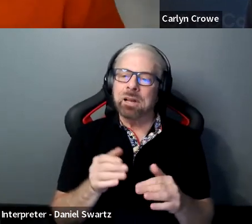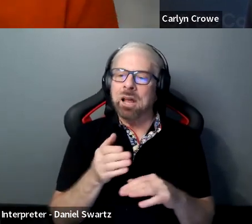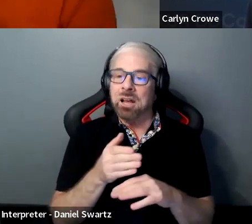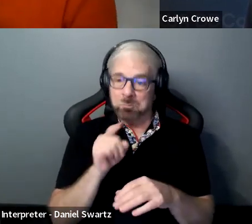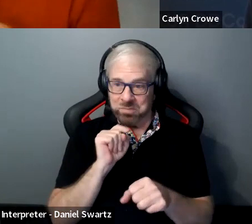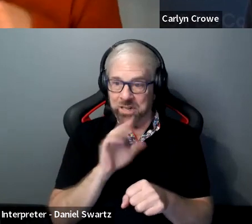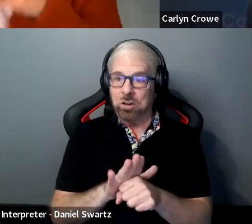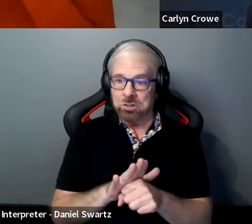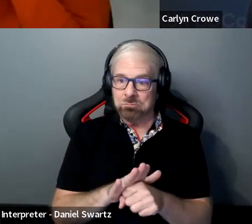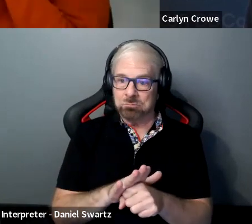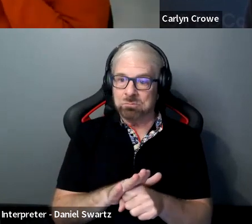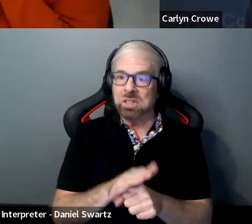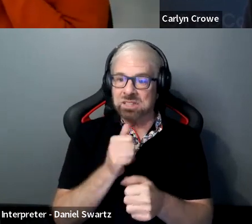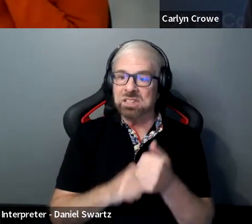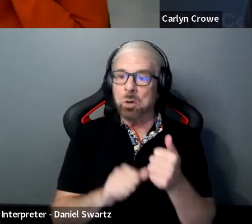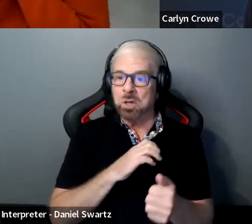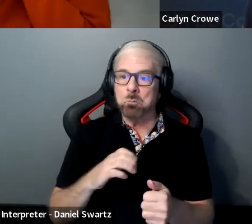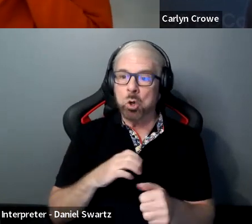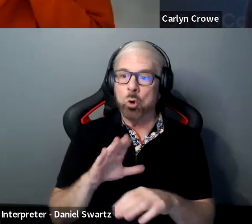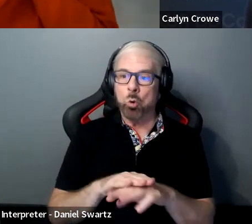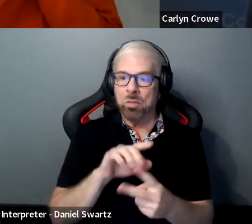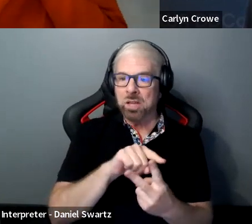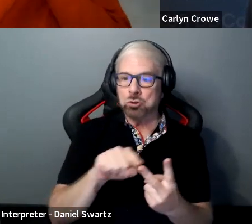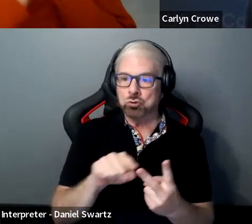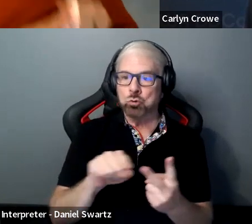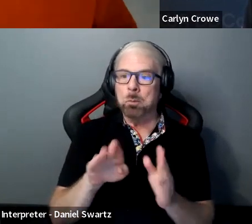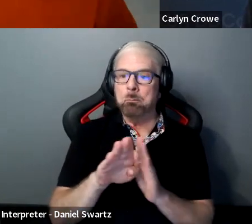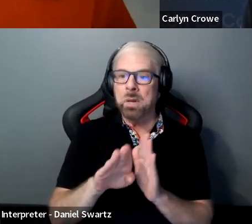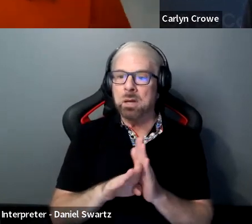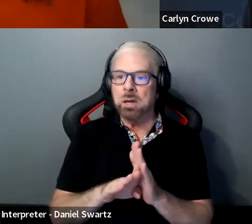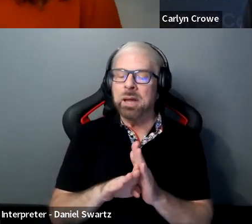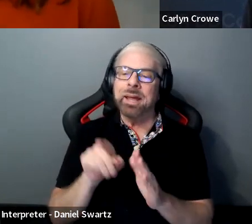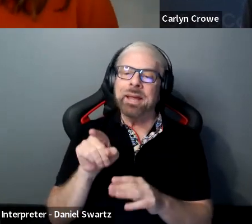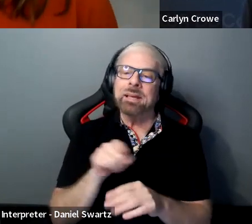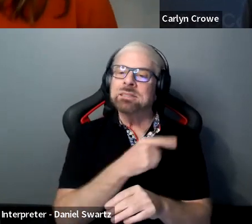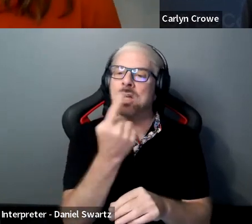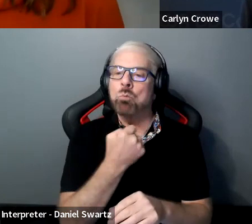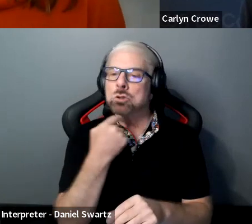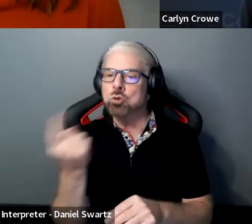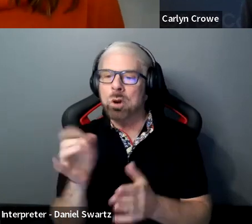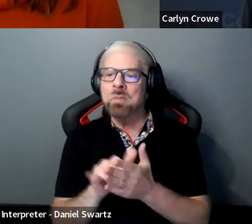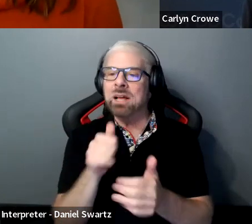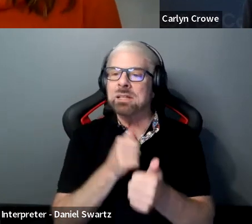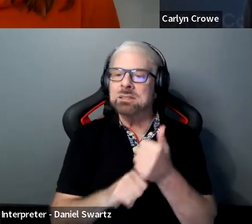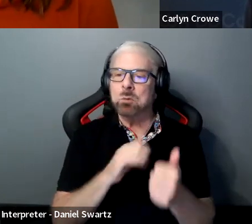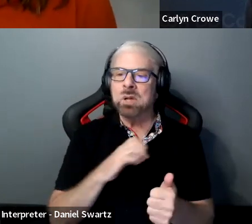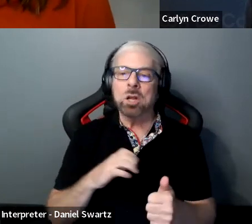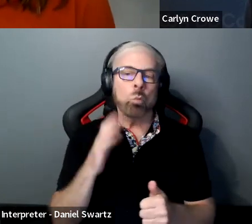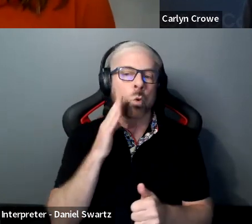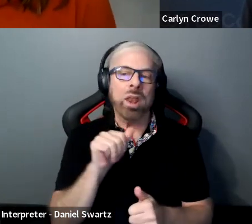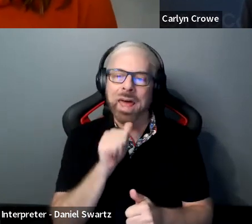guaranteed subcommittee meetings on him, now he's being told that the subcommittees are not going to meet. So